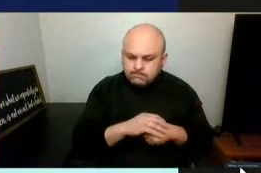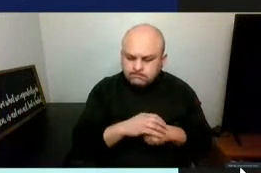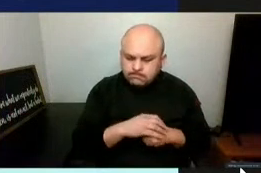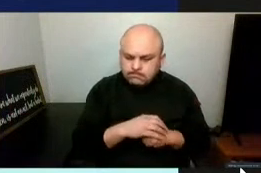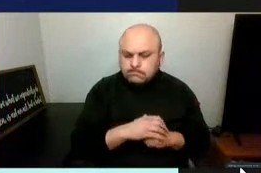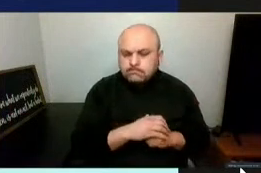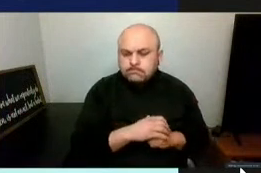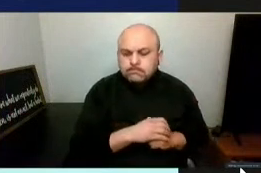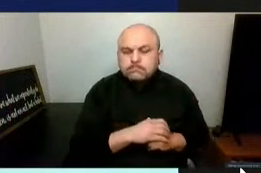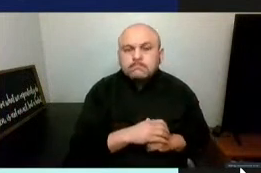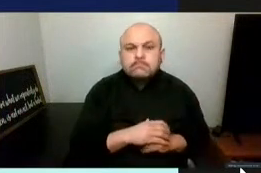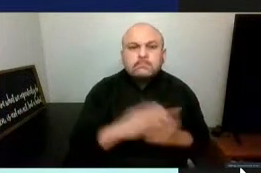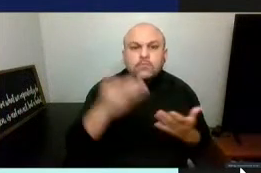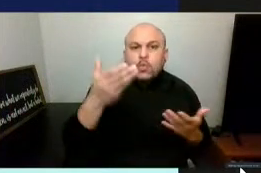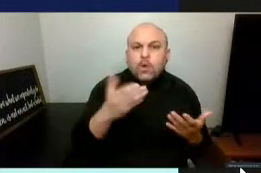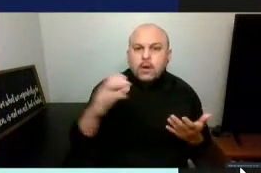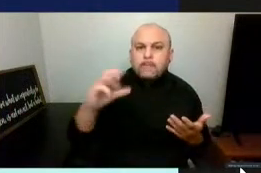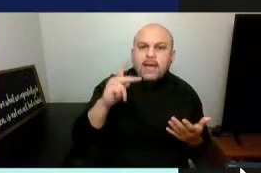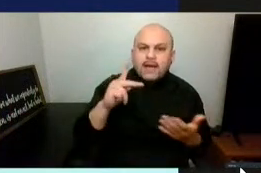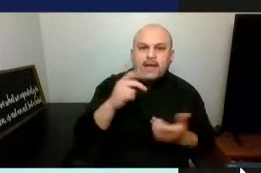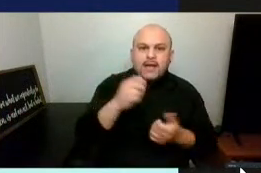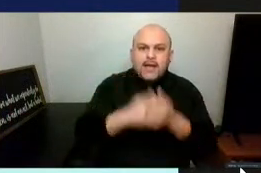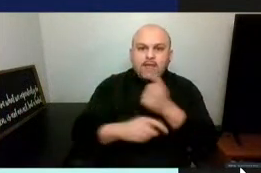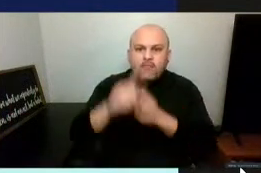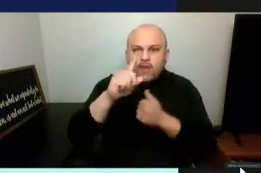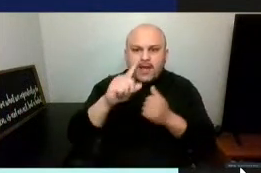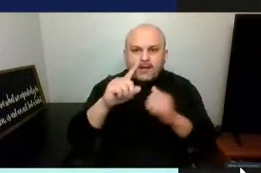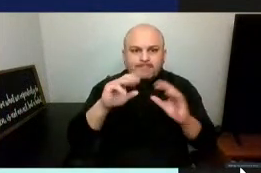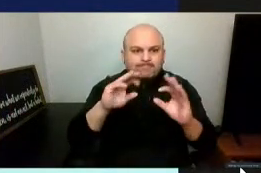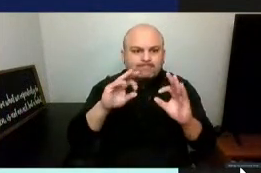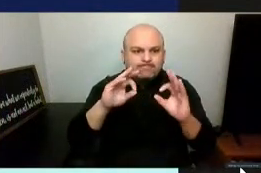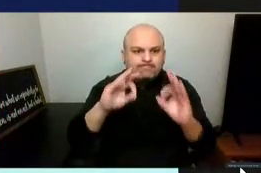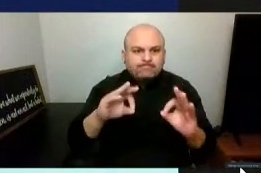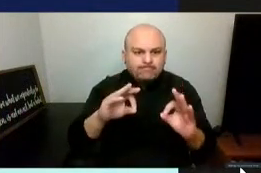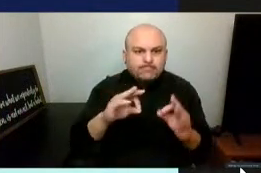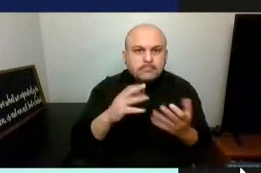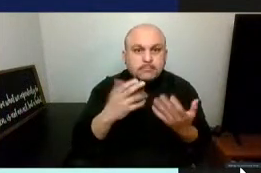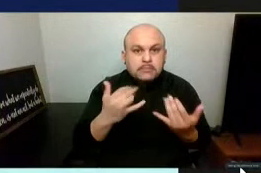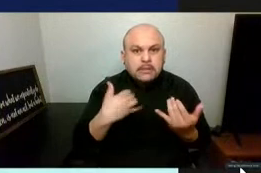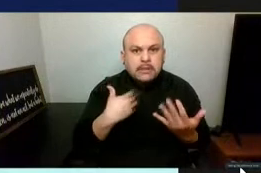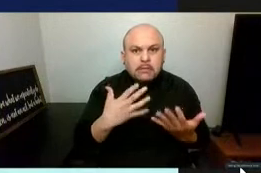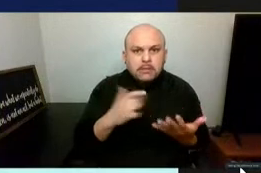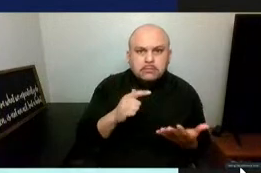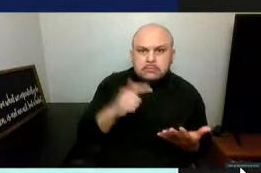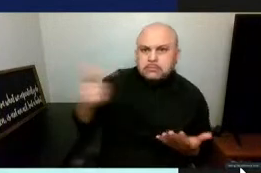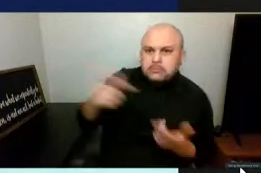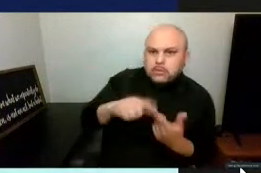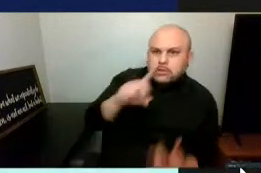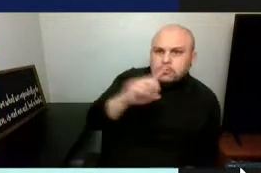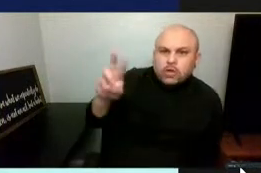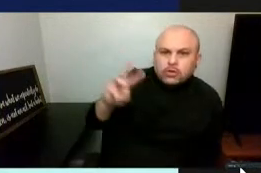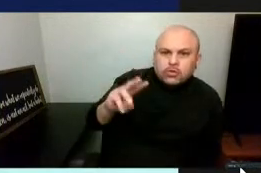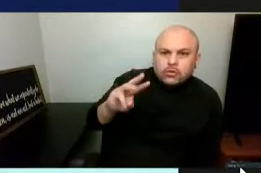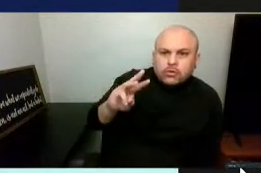Welcome back, everyone. And this time I'm going to turn it over to Dr. Nguyen. Thank you for public comment.